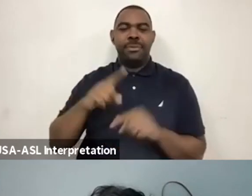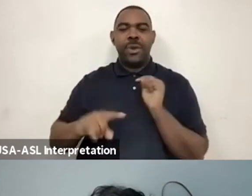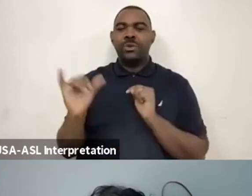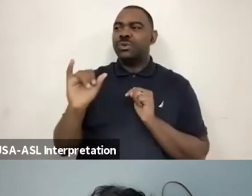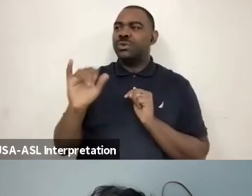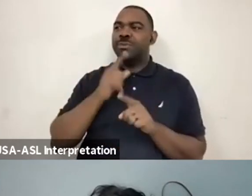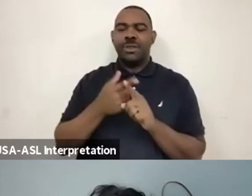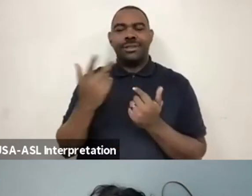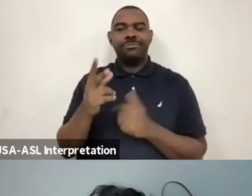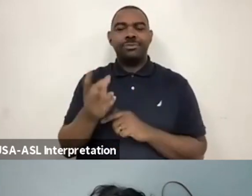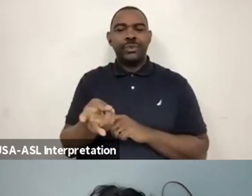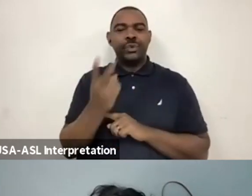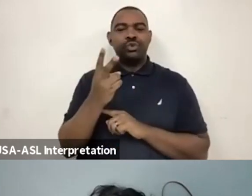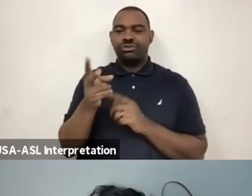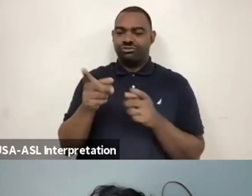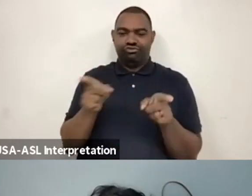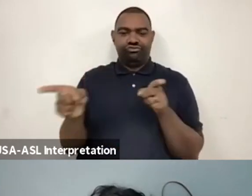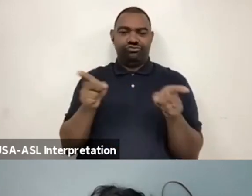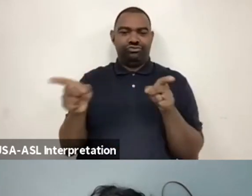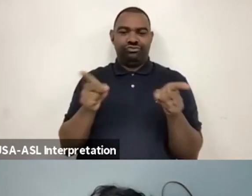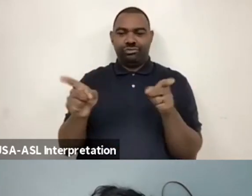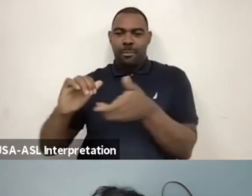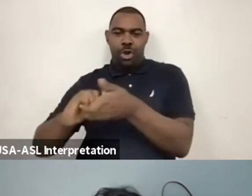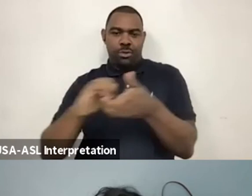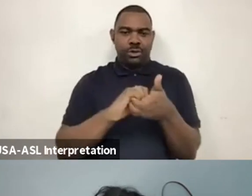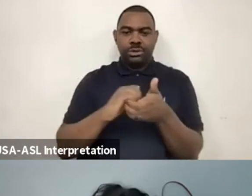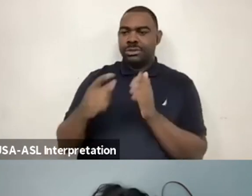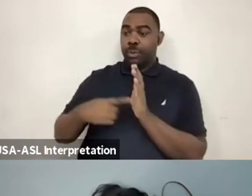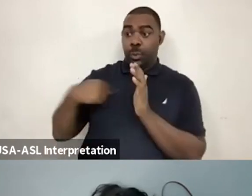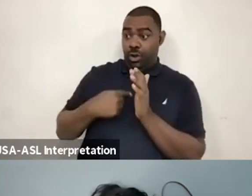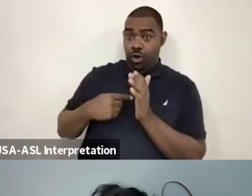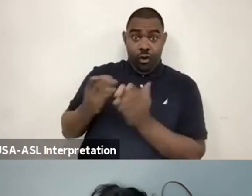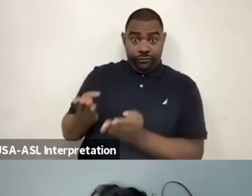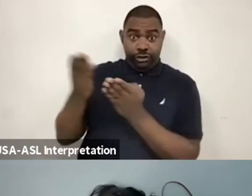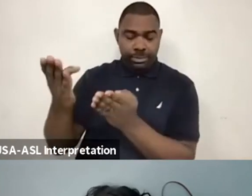bidirectional partnership, that there's something that we all offer, something that we all